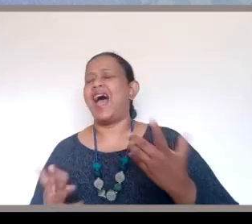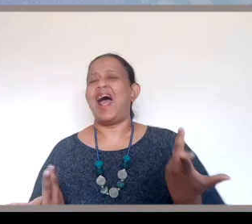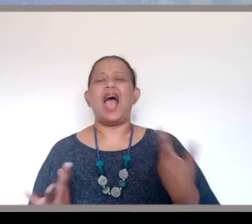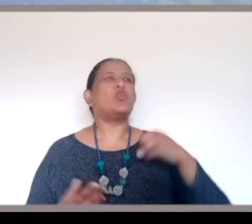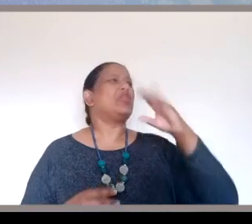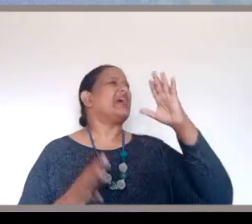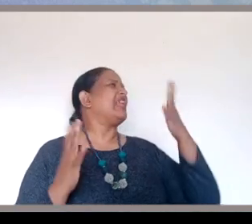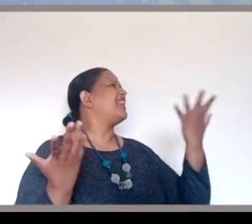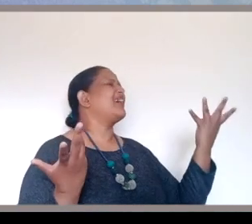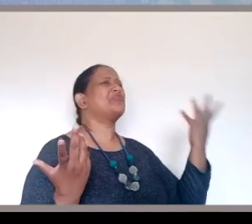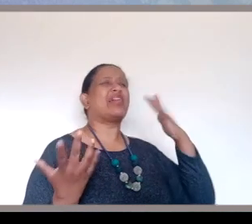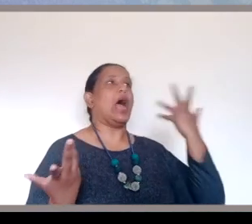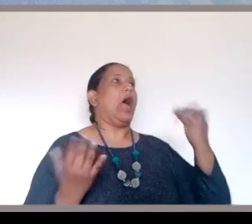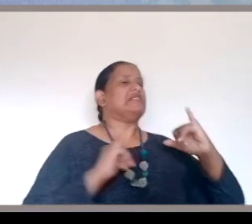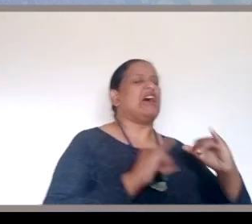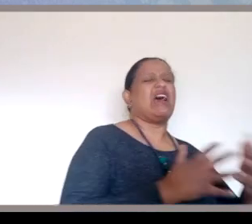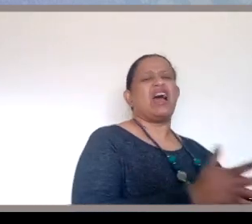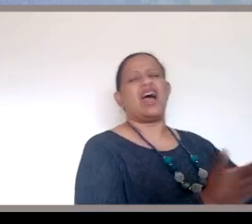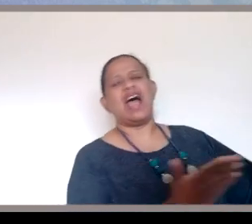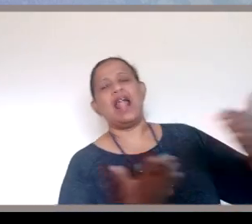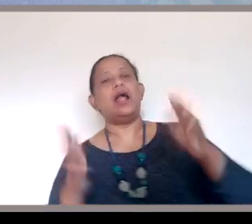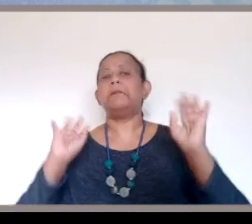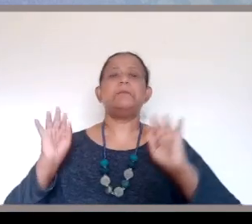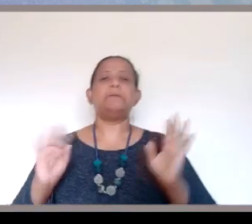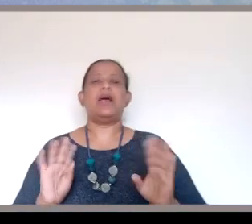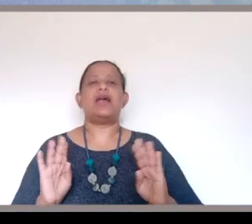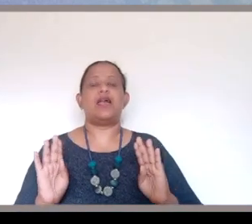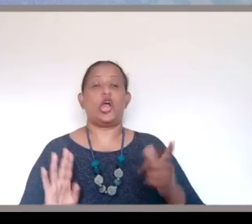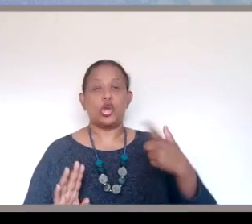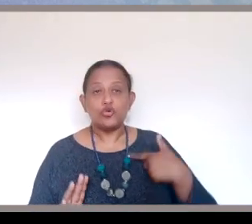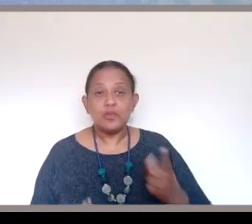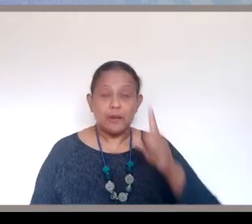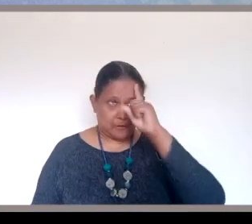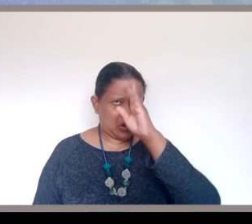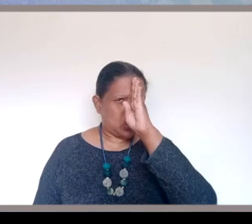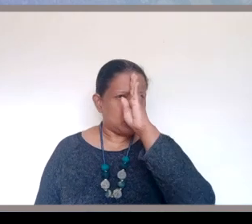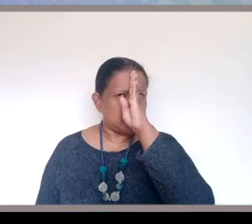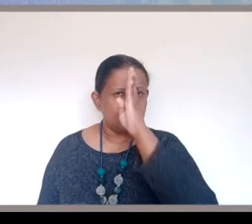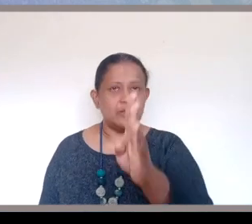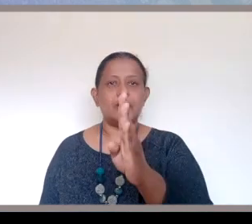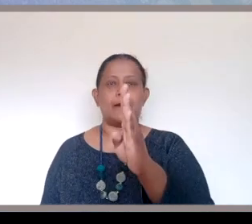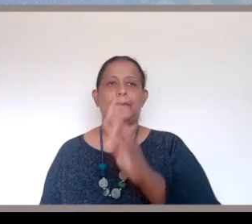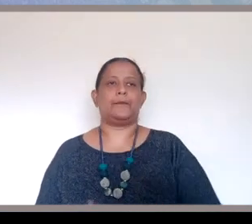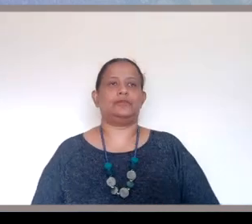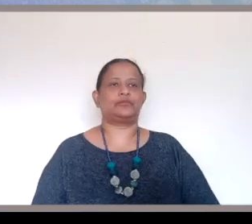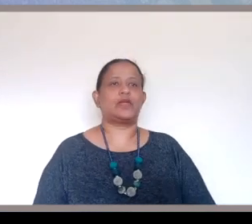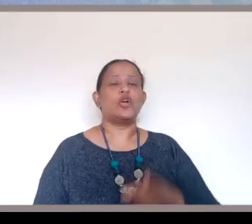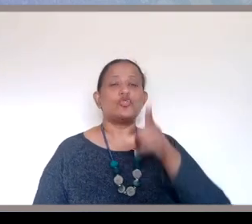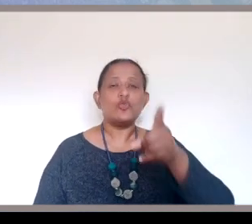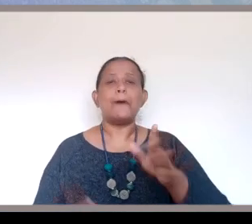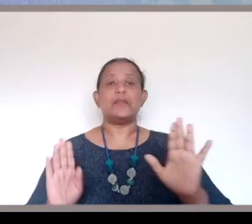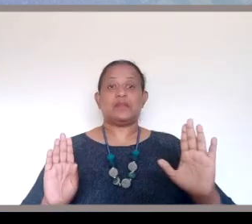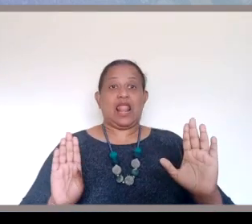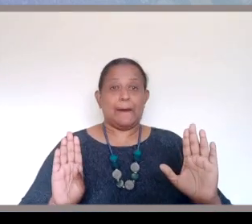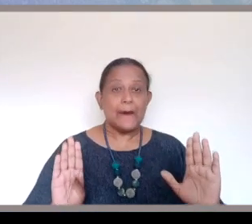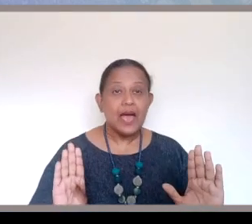is because you don't even know it's there. You see, it catches you by surprise. You got to be ready and